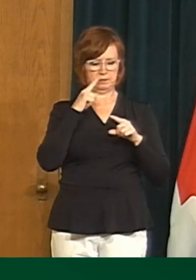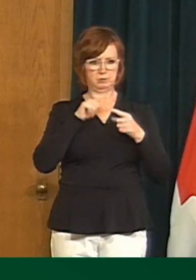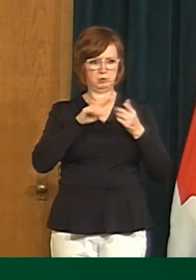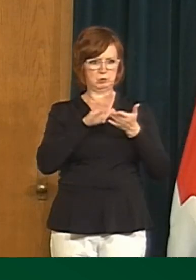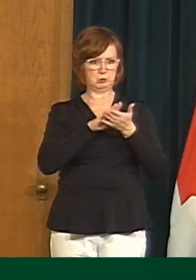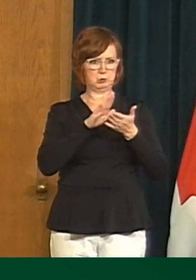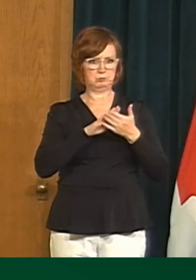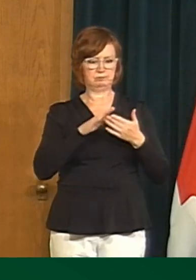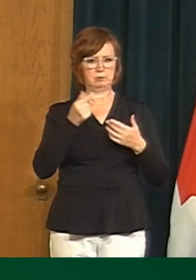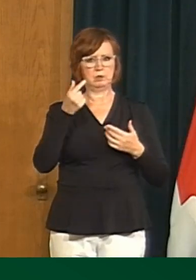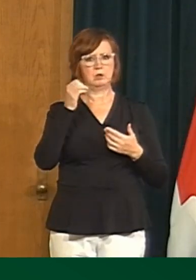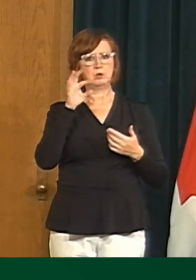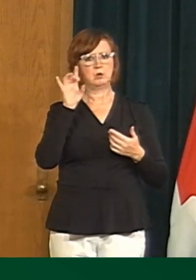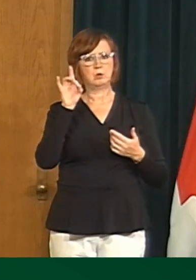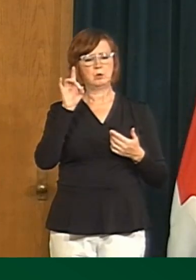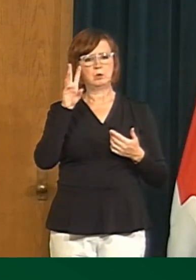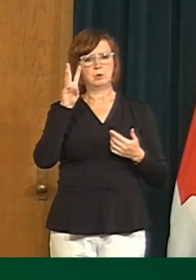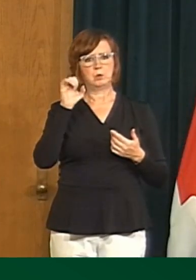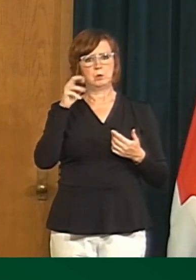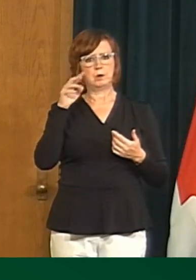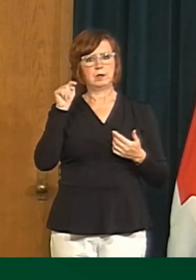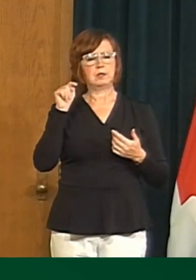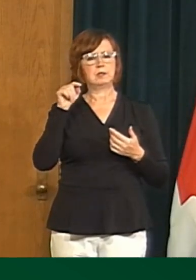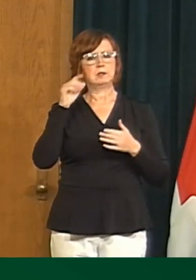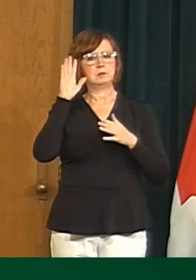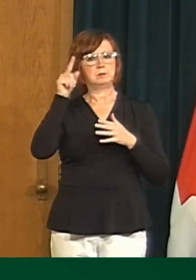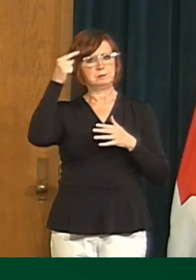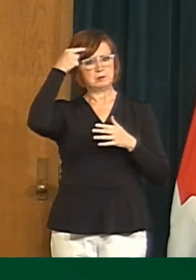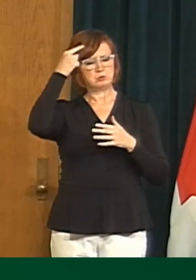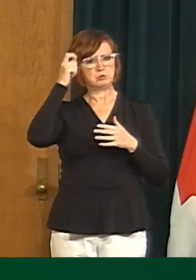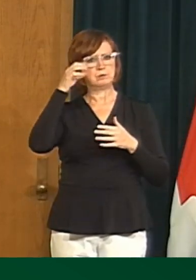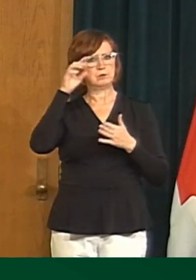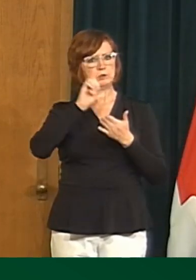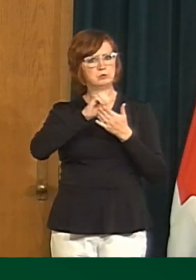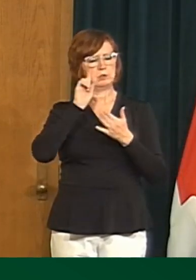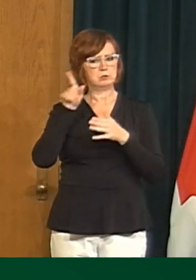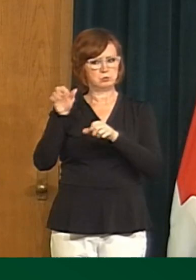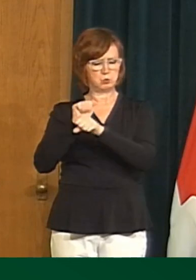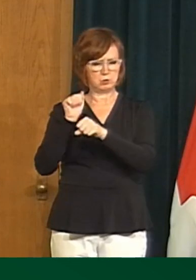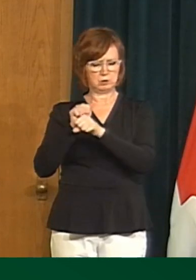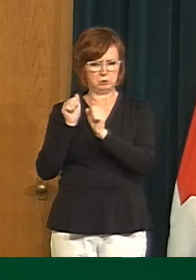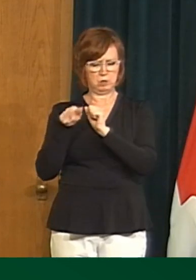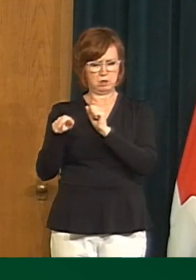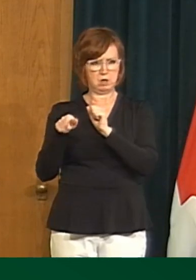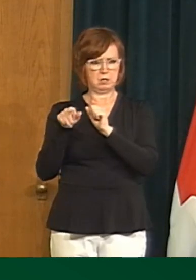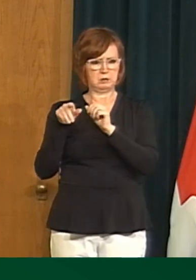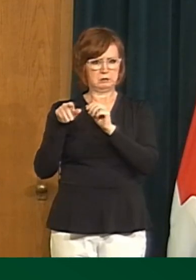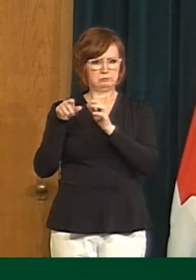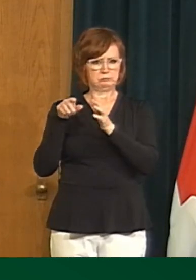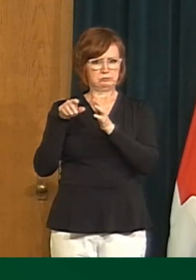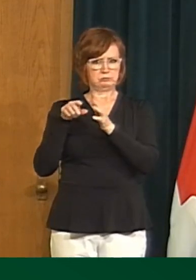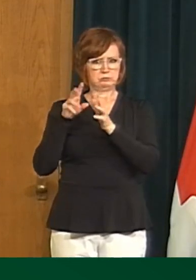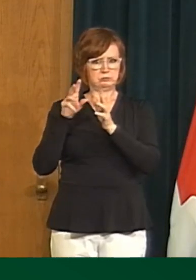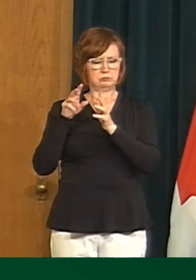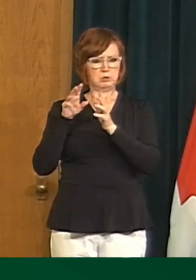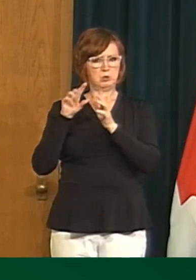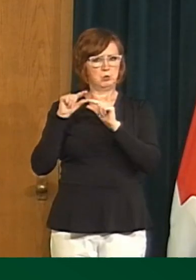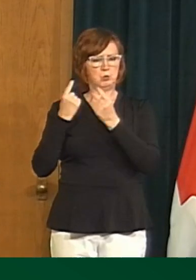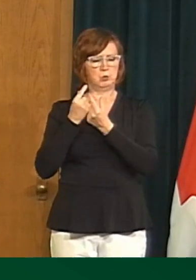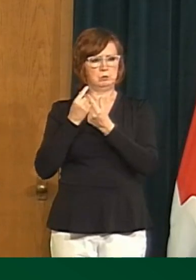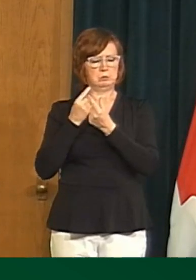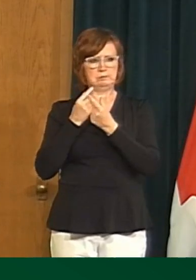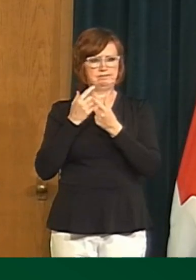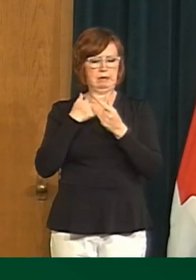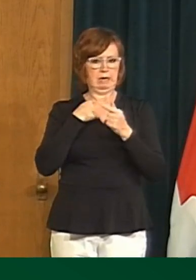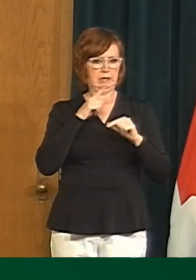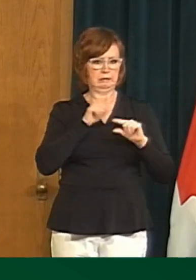Gord Wyant, Minister of Education, has been doing some work with respect to these individuals, and I don't